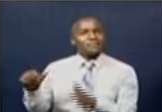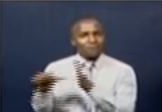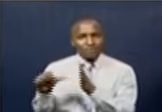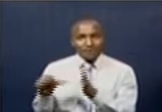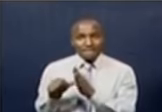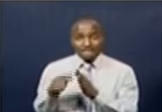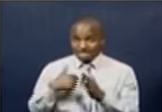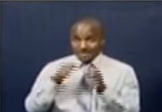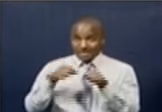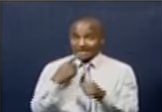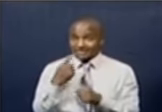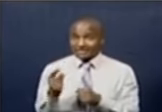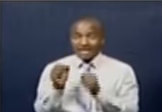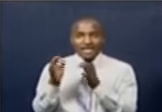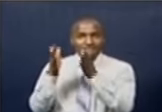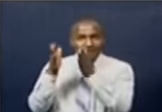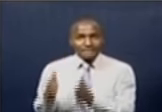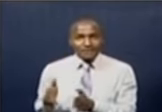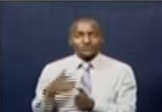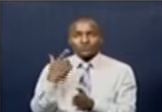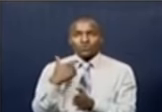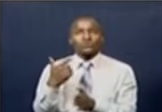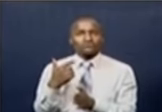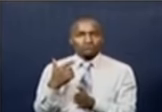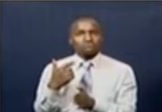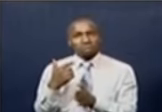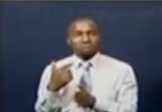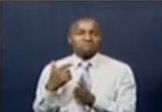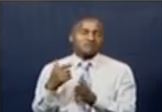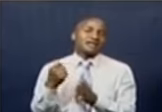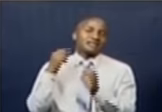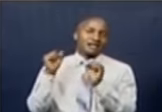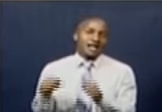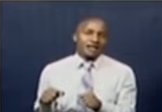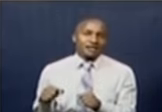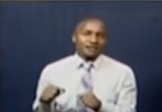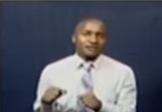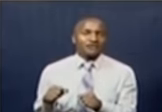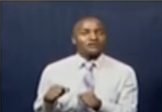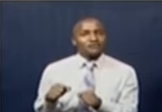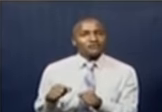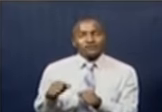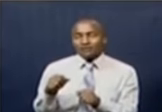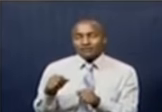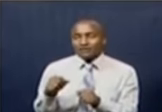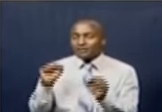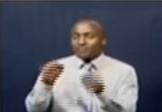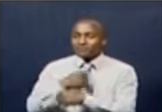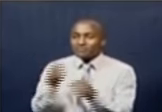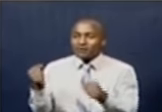if somebody who is leading doesn't understand what he's doing, you cannot take a